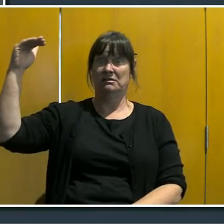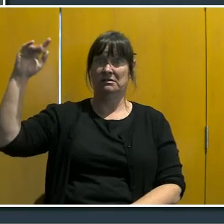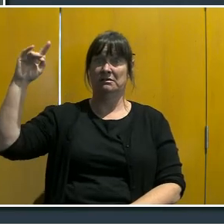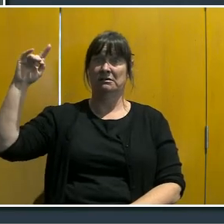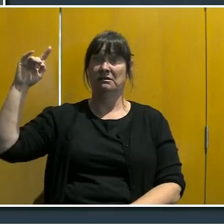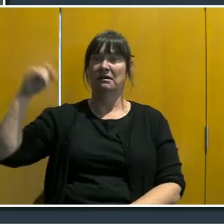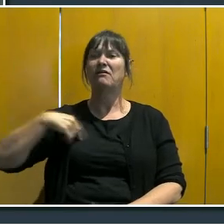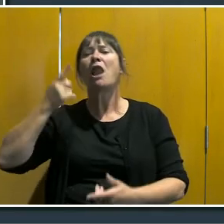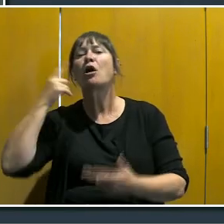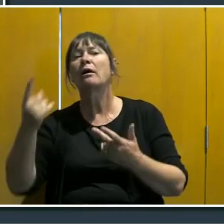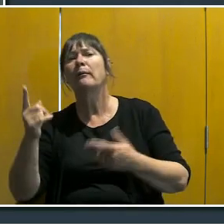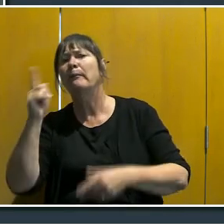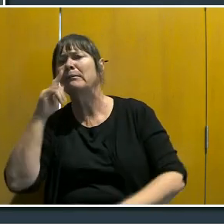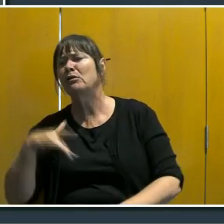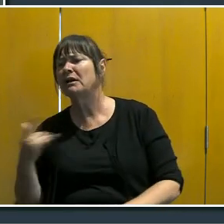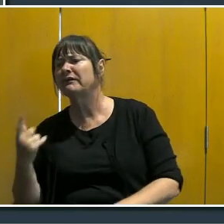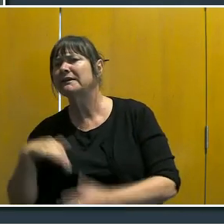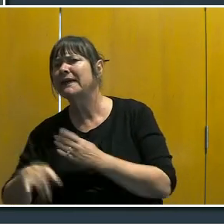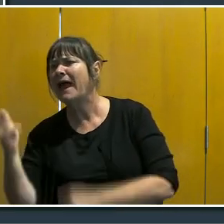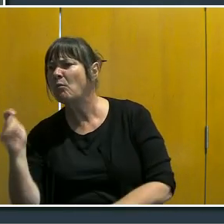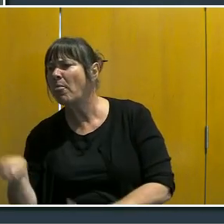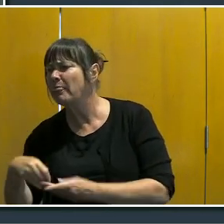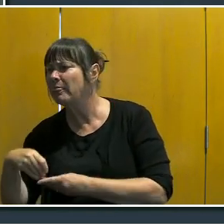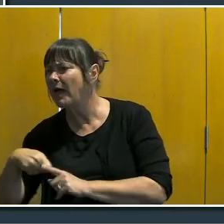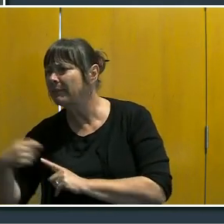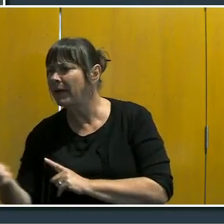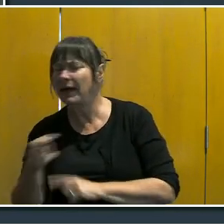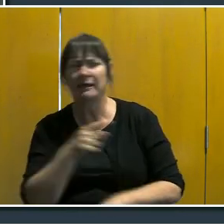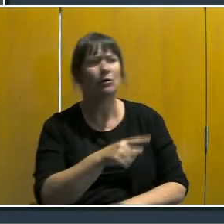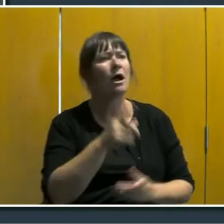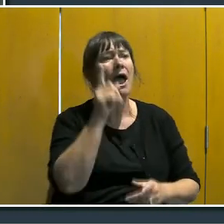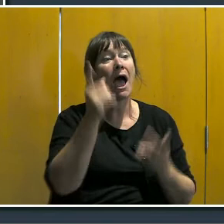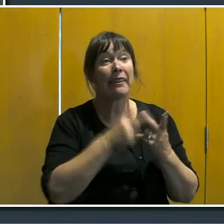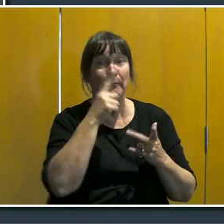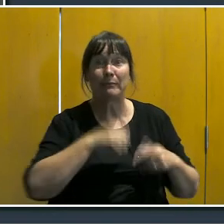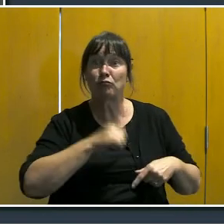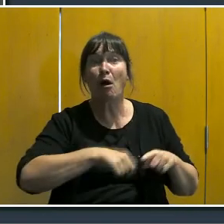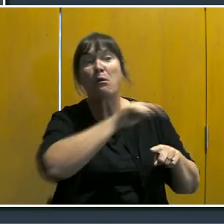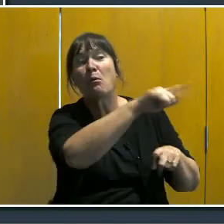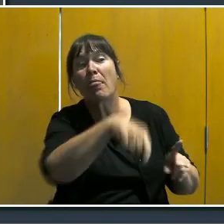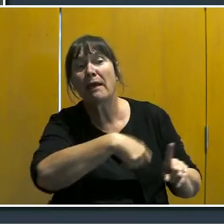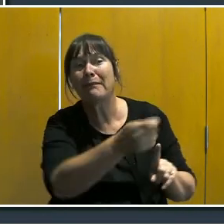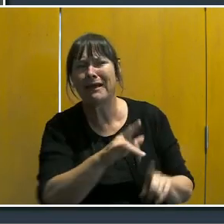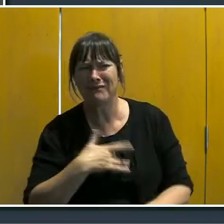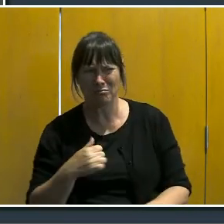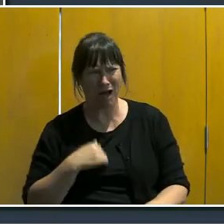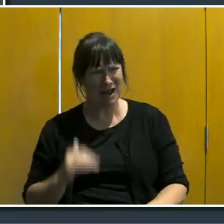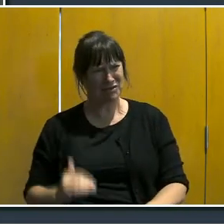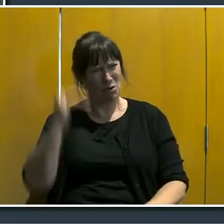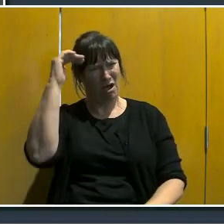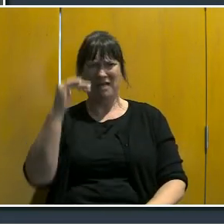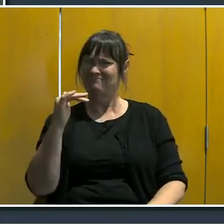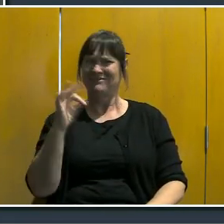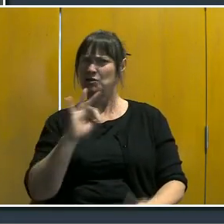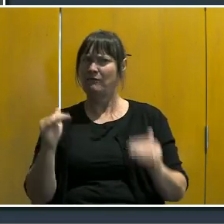there and my neighbours in Te Awa, wouldn't that be great? Yeah. So my question, so you're on, I think it's about 63%